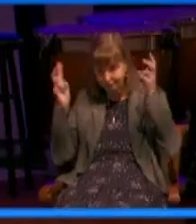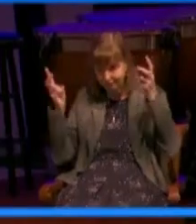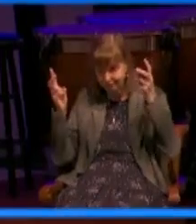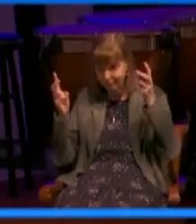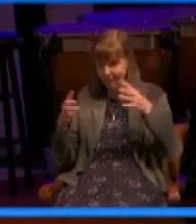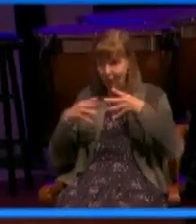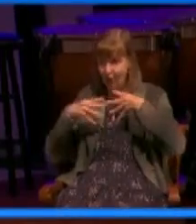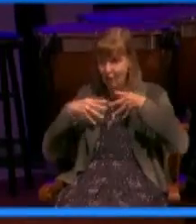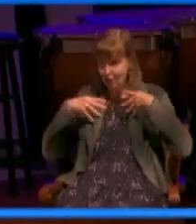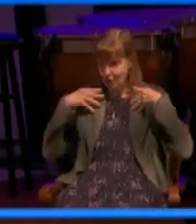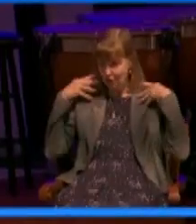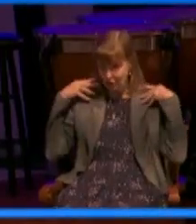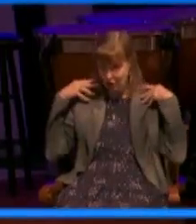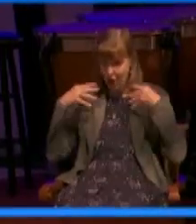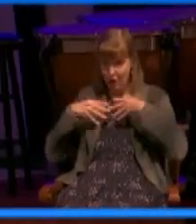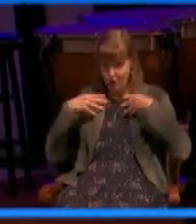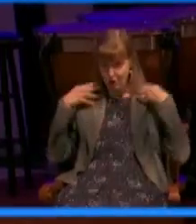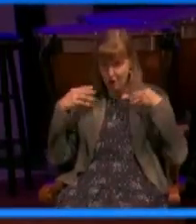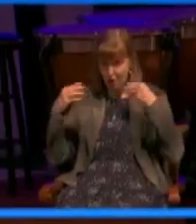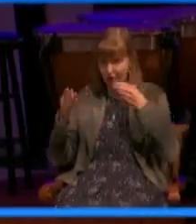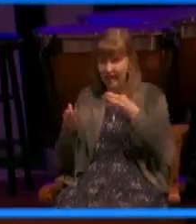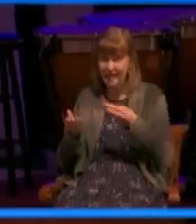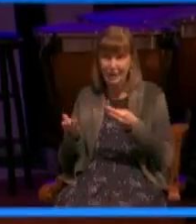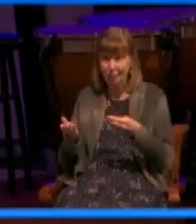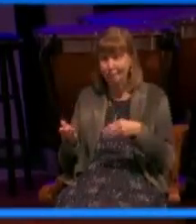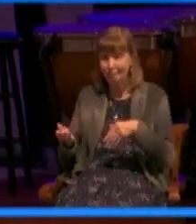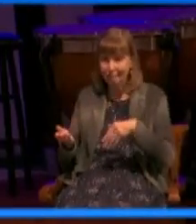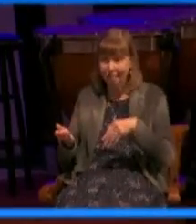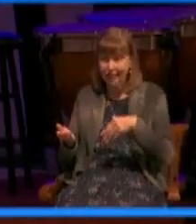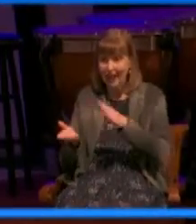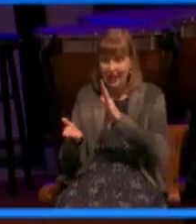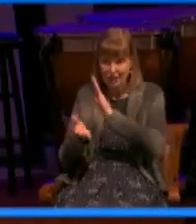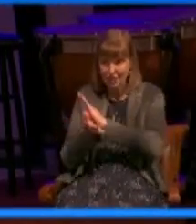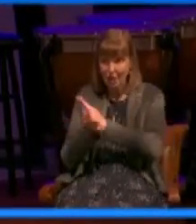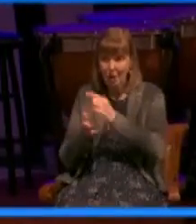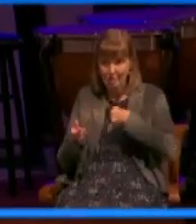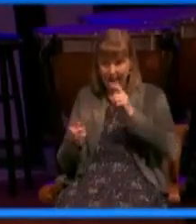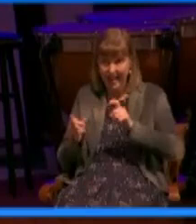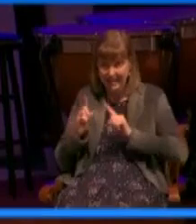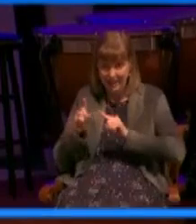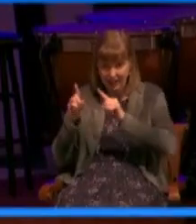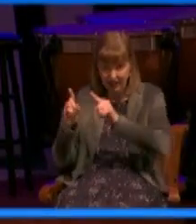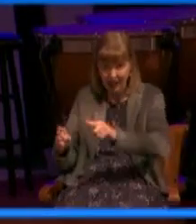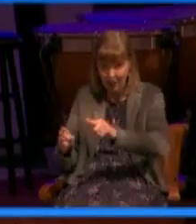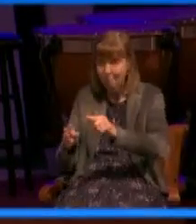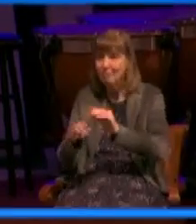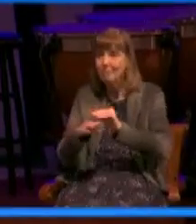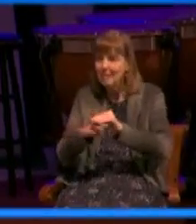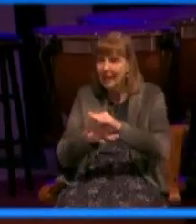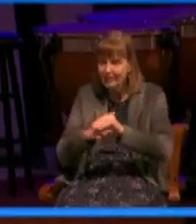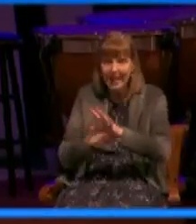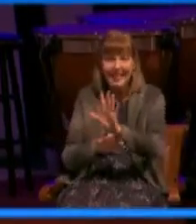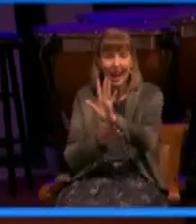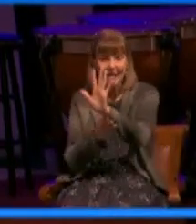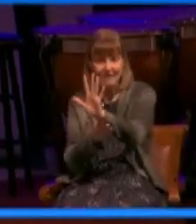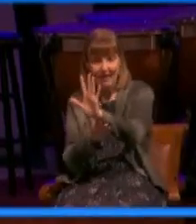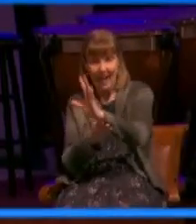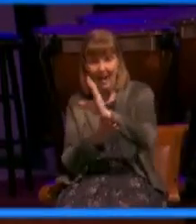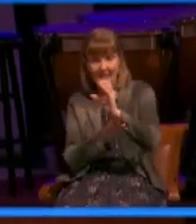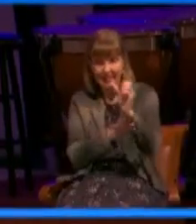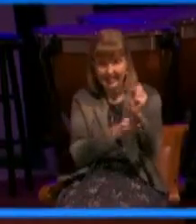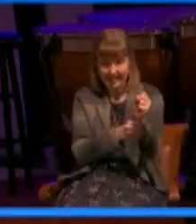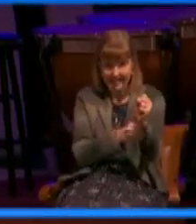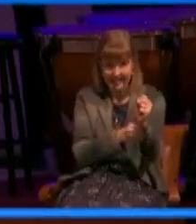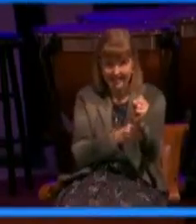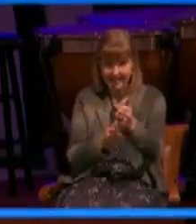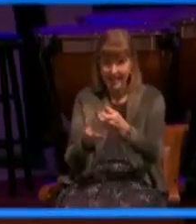you some straight up gold advice, all right? There are five C's to buying a diamond. You